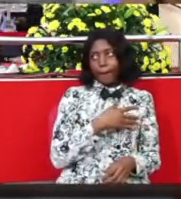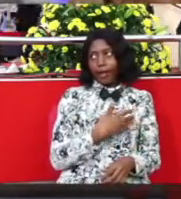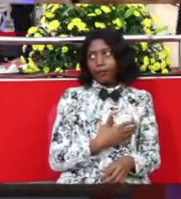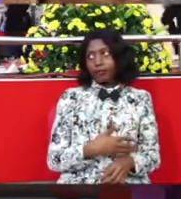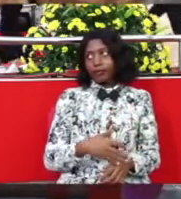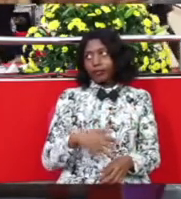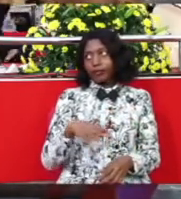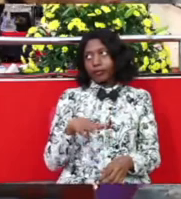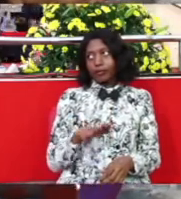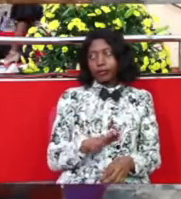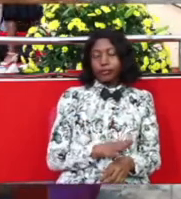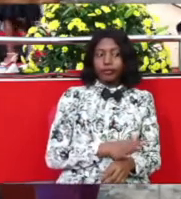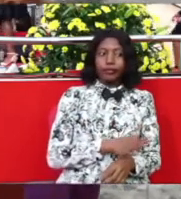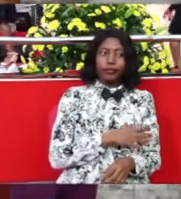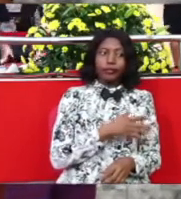And make me